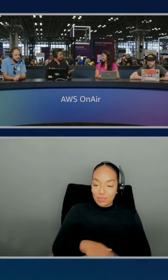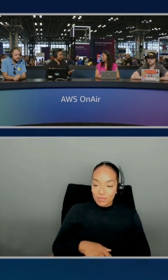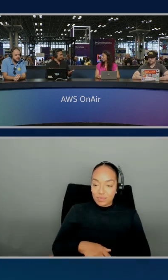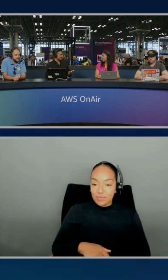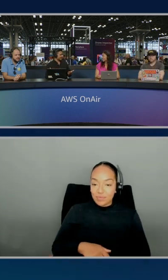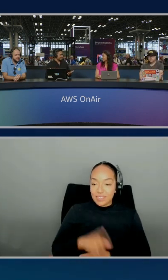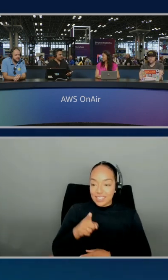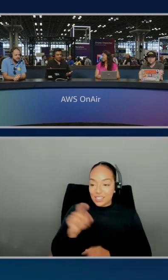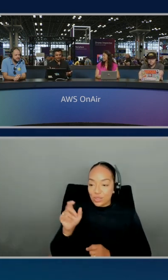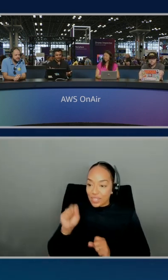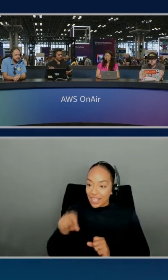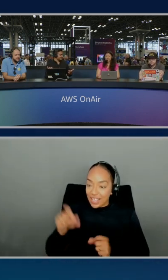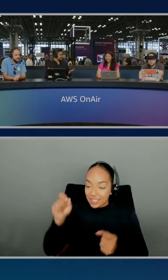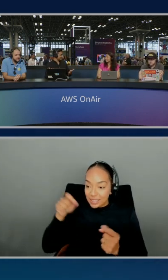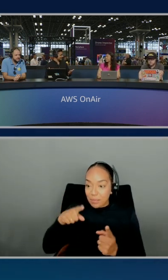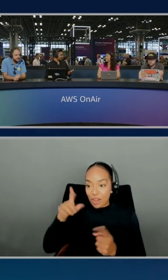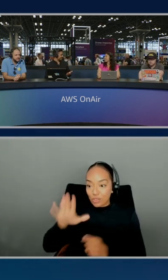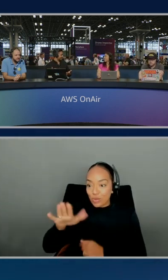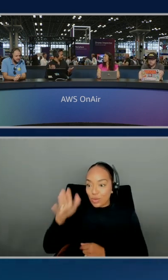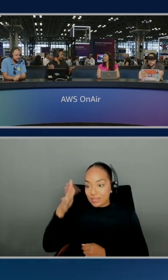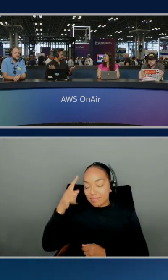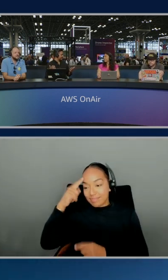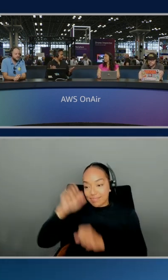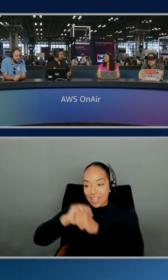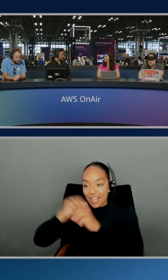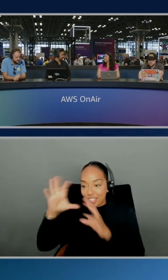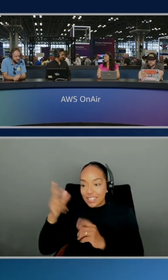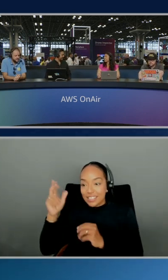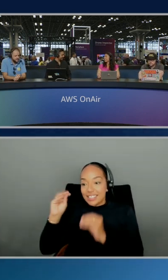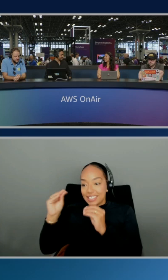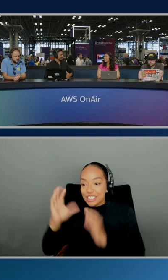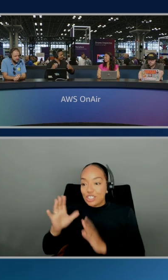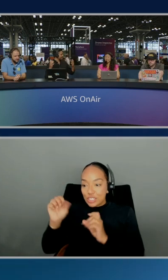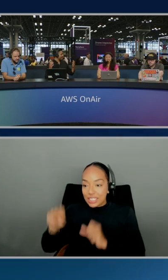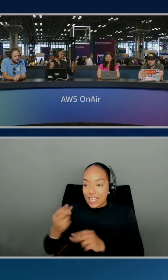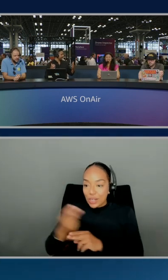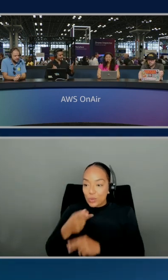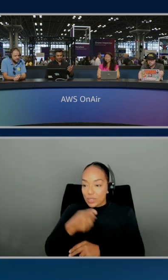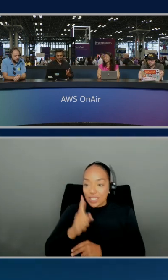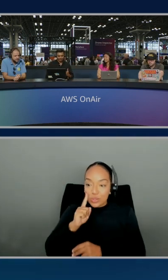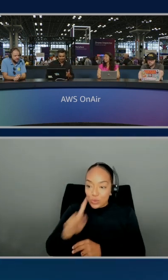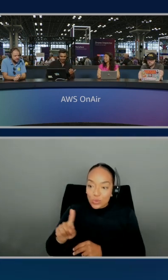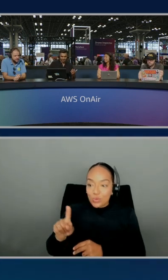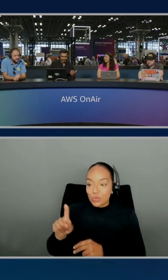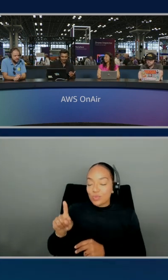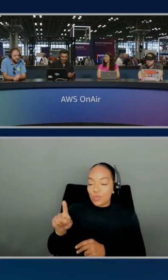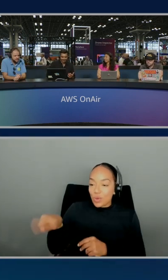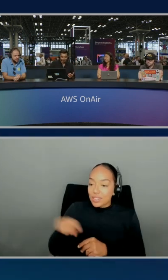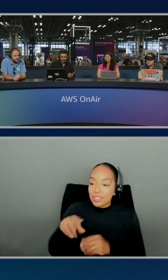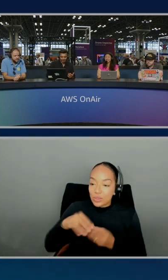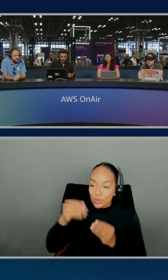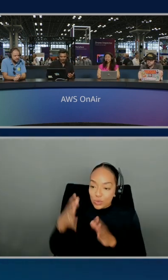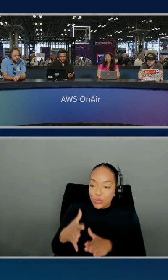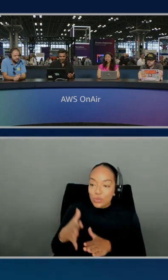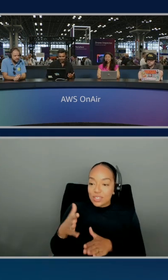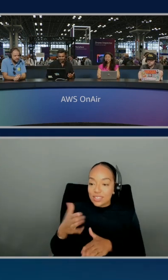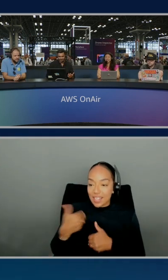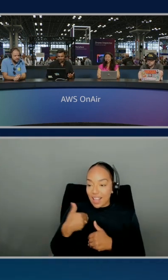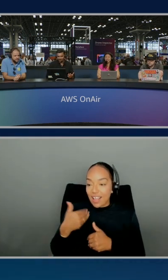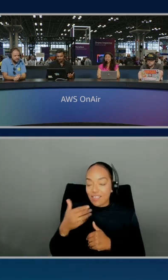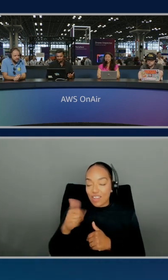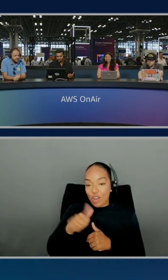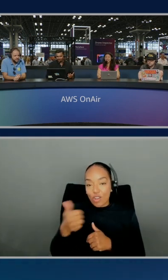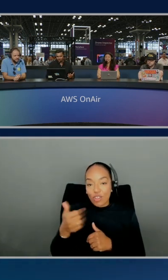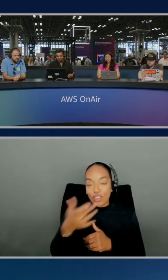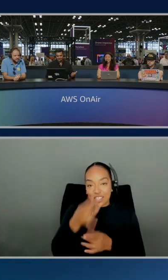can totally imagine teachers using this to inspire students, and there's another interesting app that we can look at on that